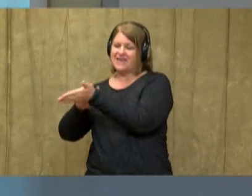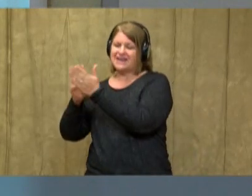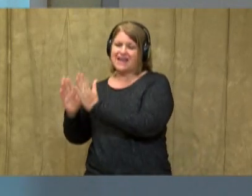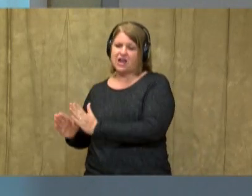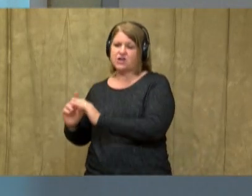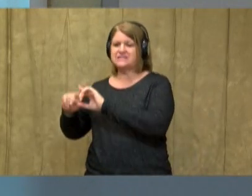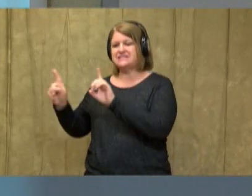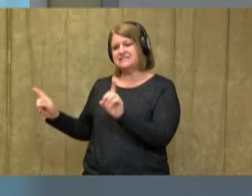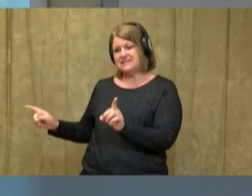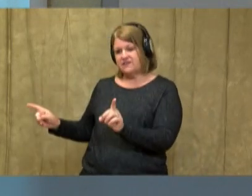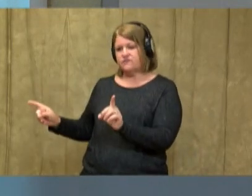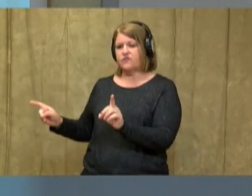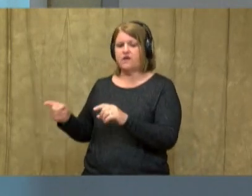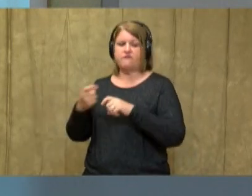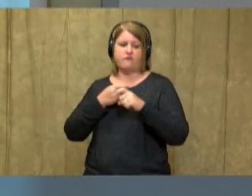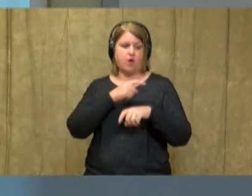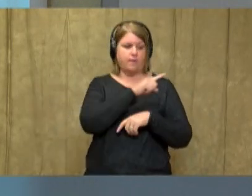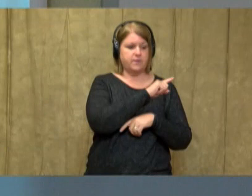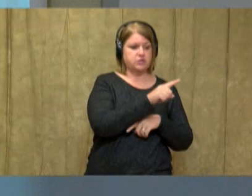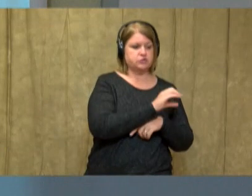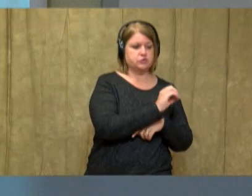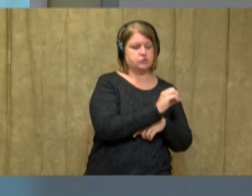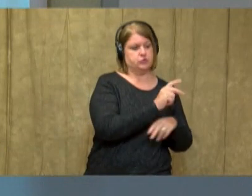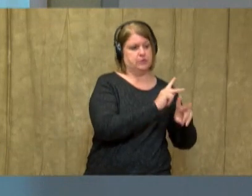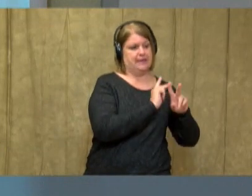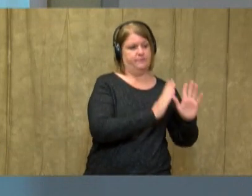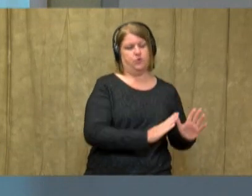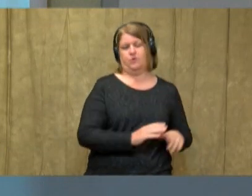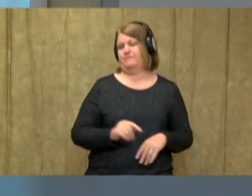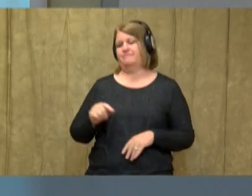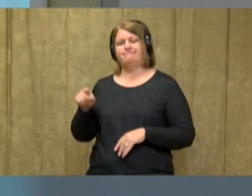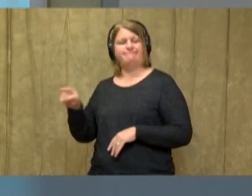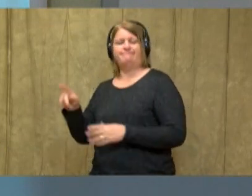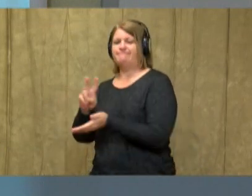zookeeper? They don't see the animals every day.